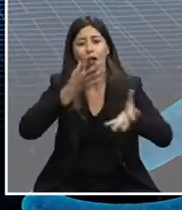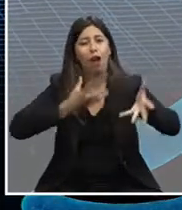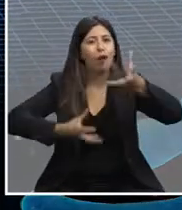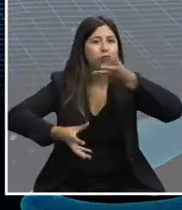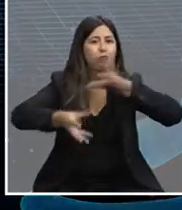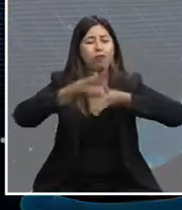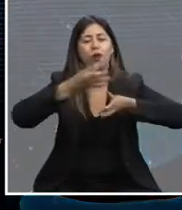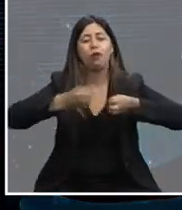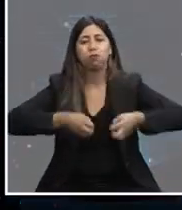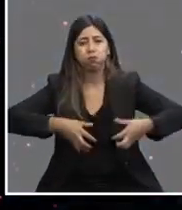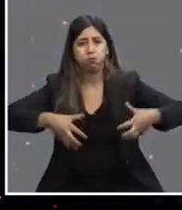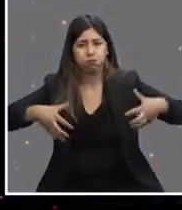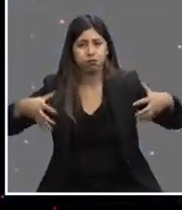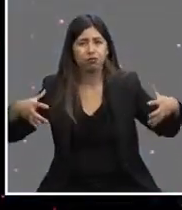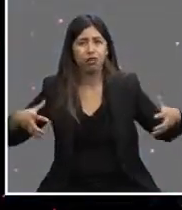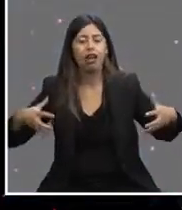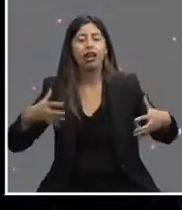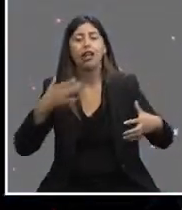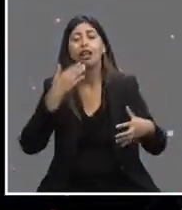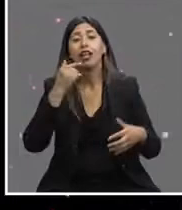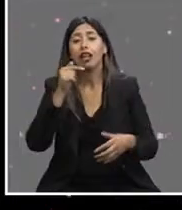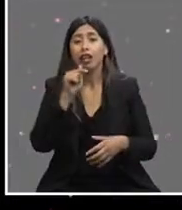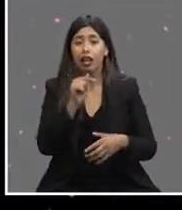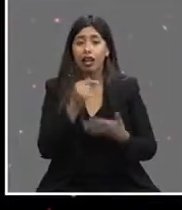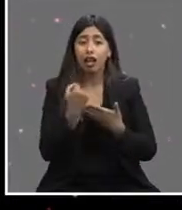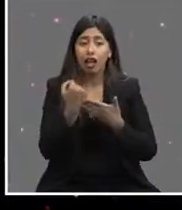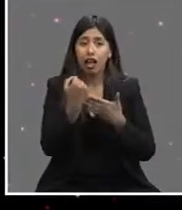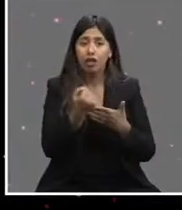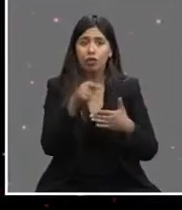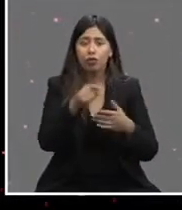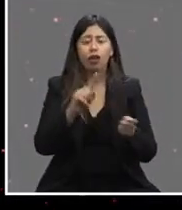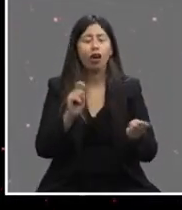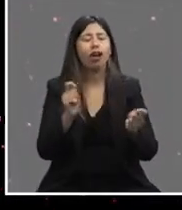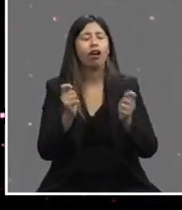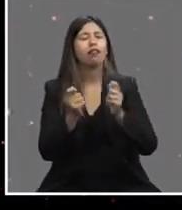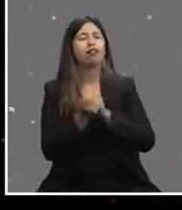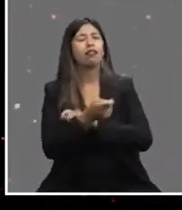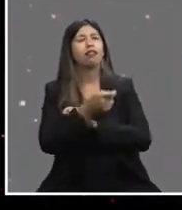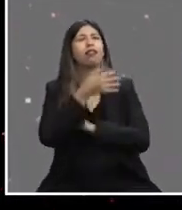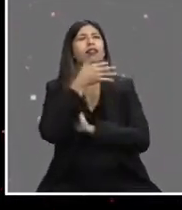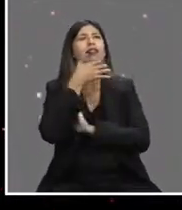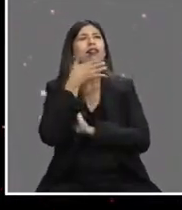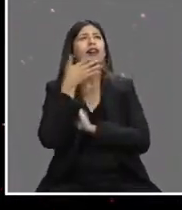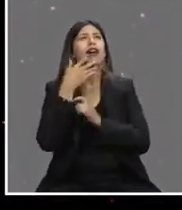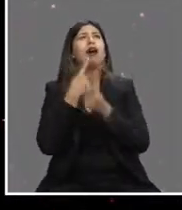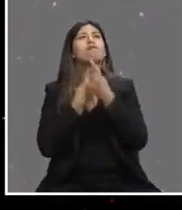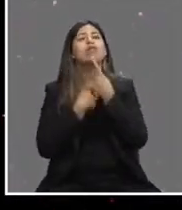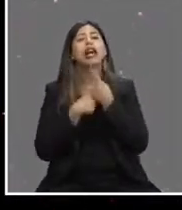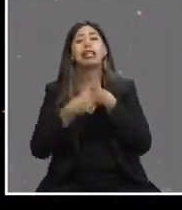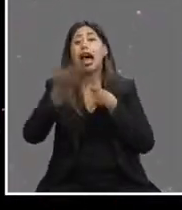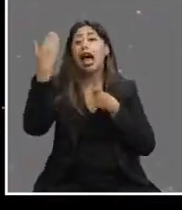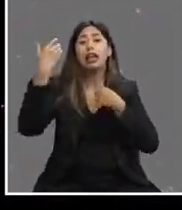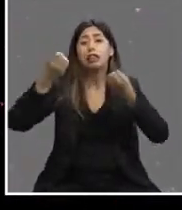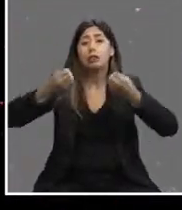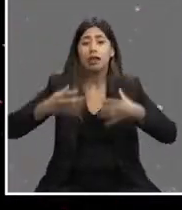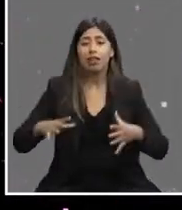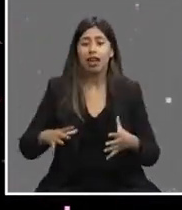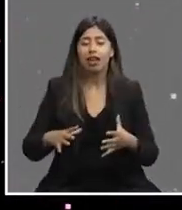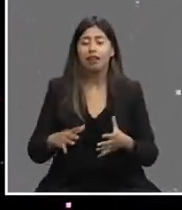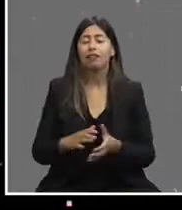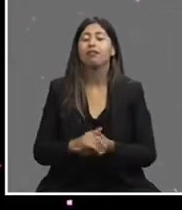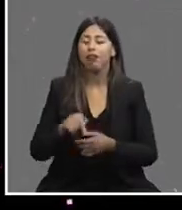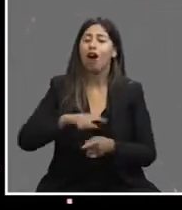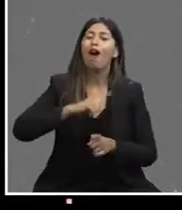a sensation they had lost in their mechanical consumption, where only the quantity mattered. How can we develop our